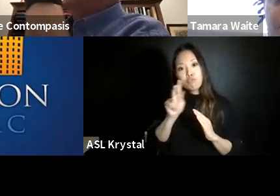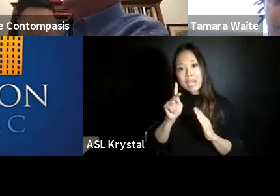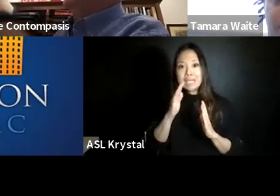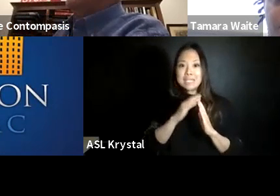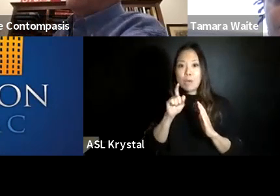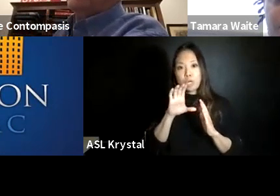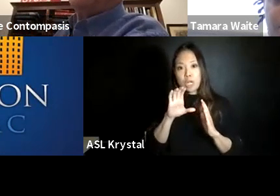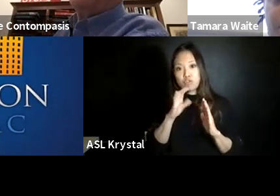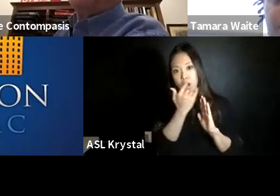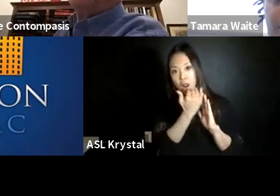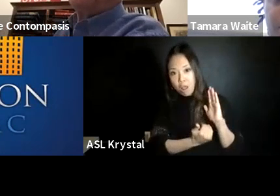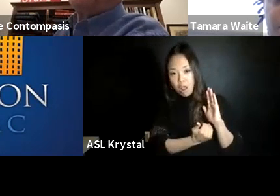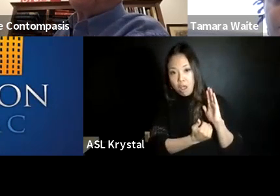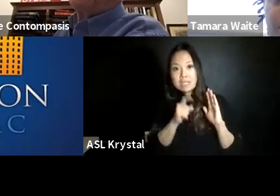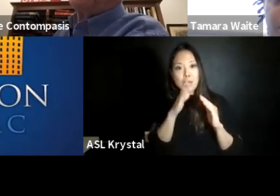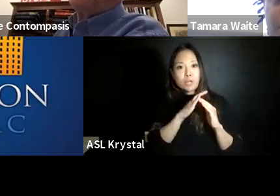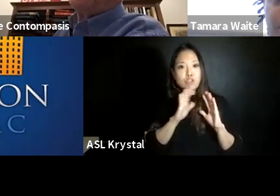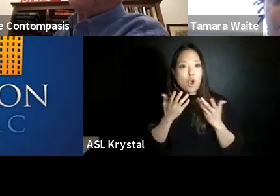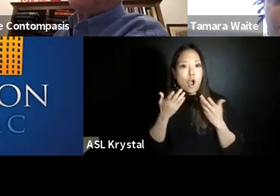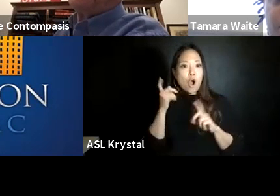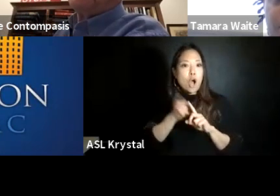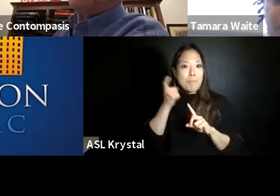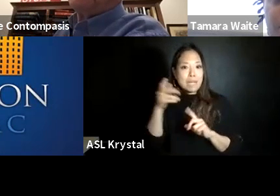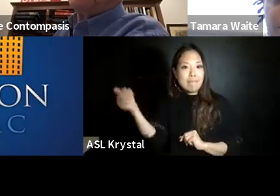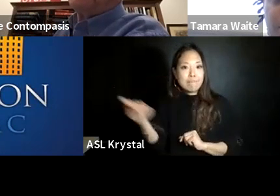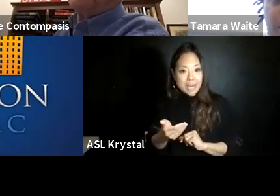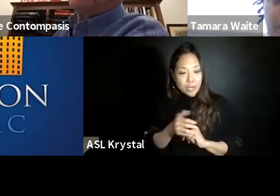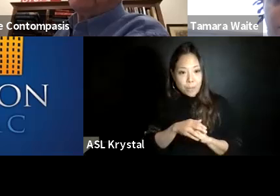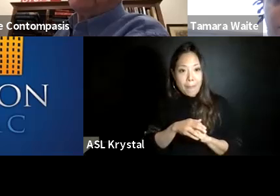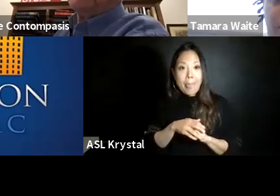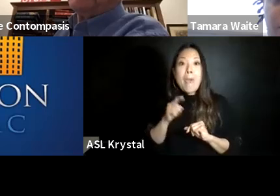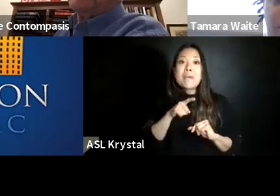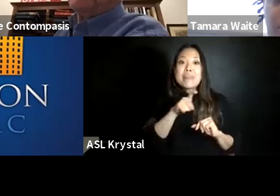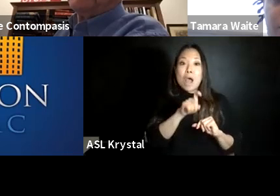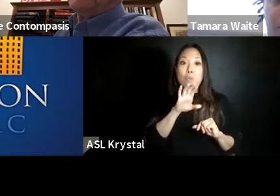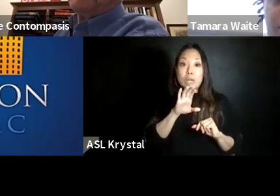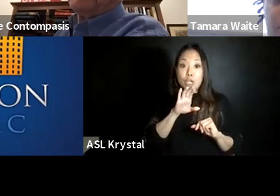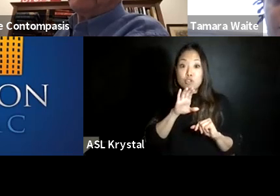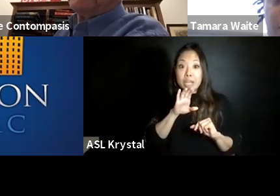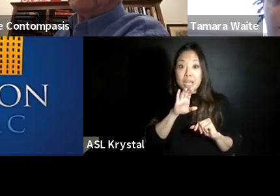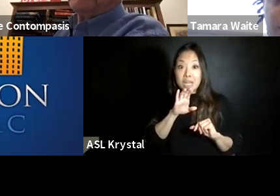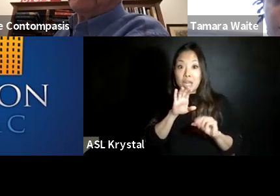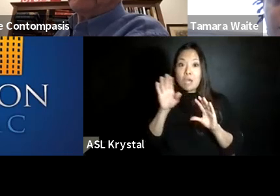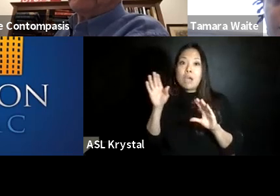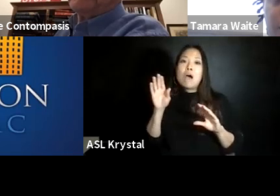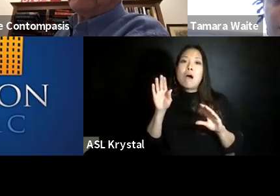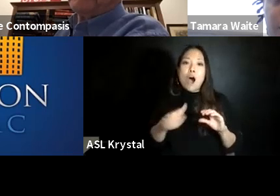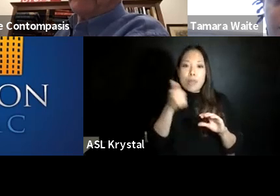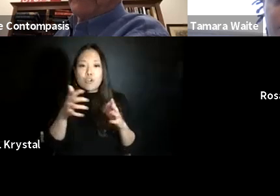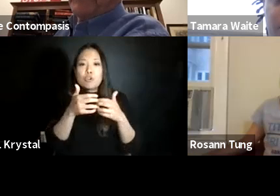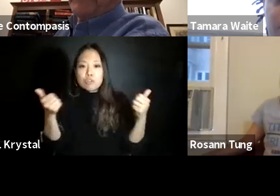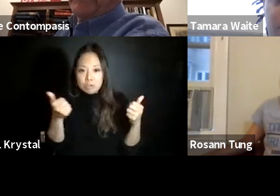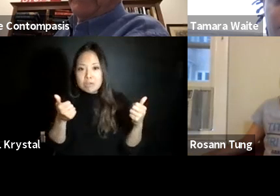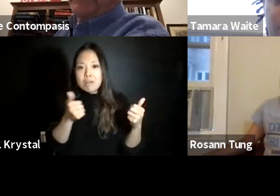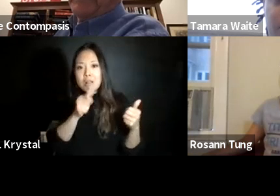automatically invited. Yep. But within that 100, you throw them into a lottery and figure out which school they go to.